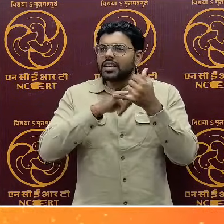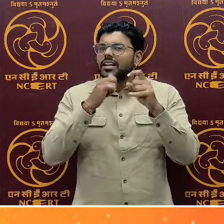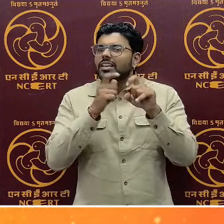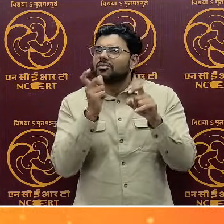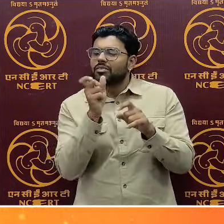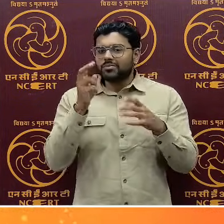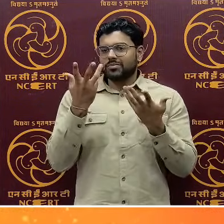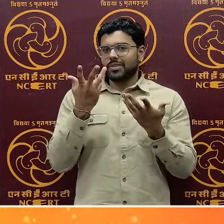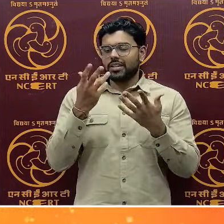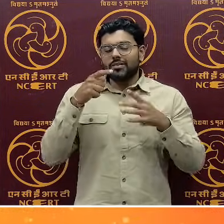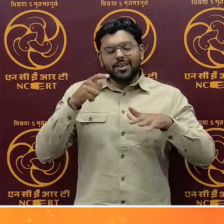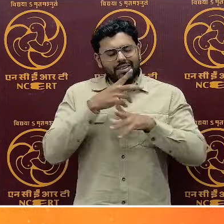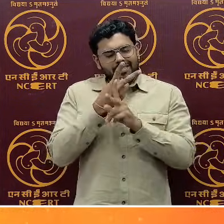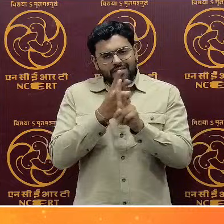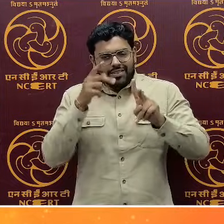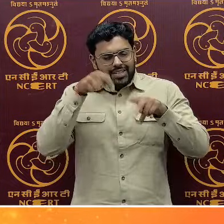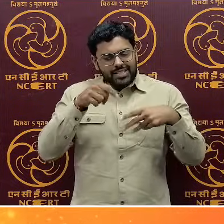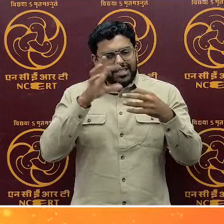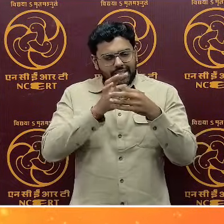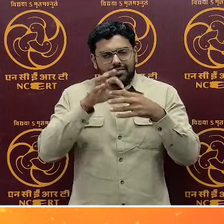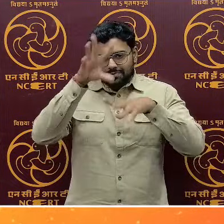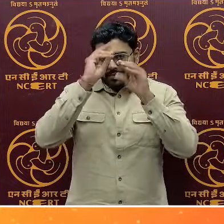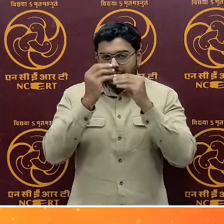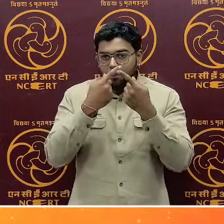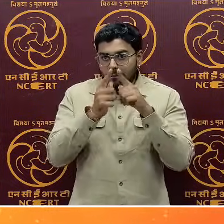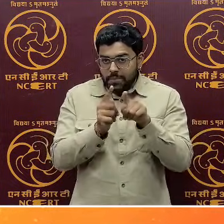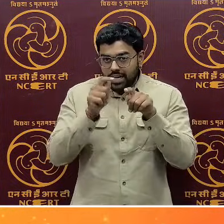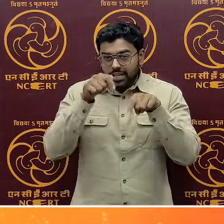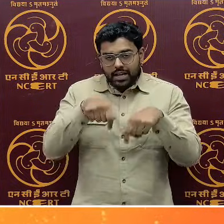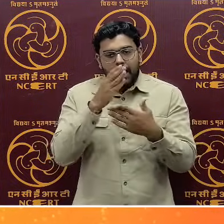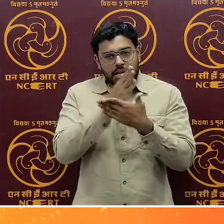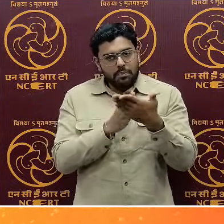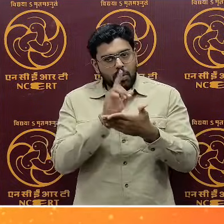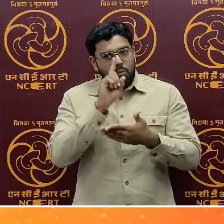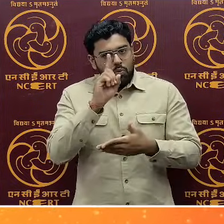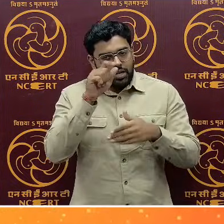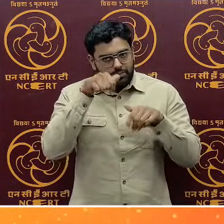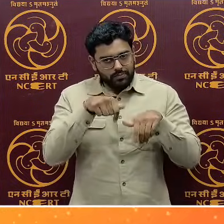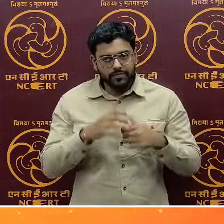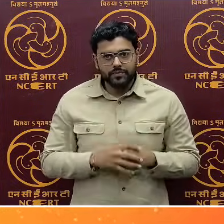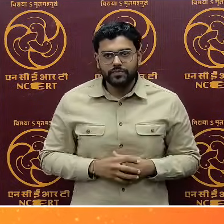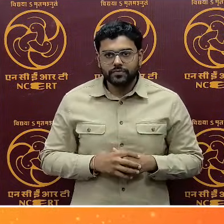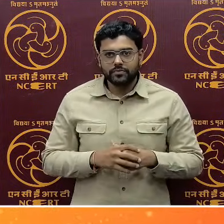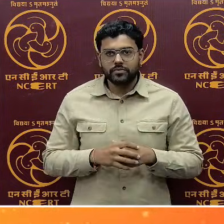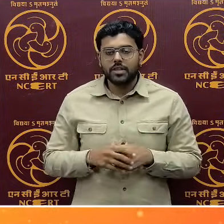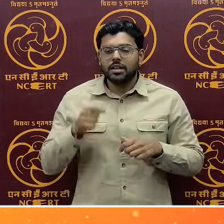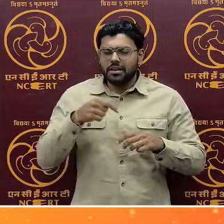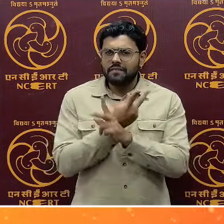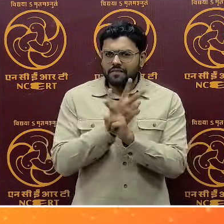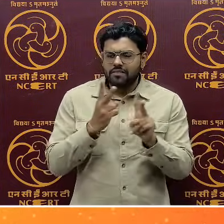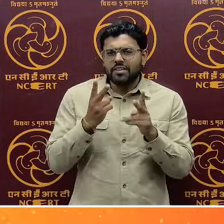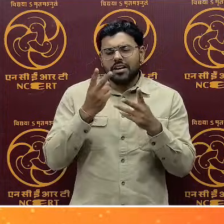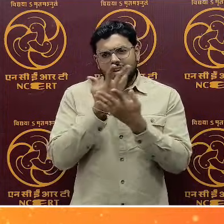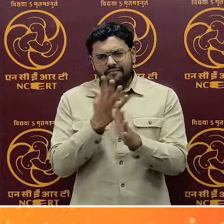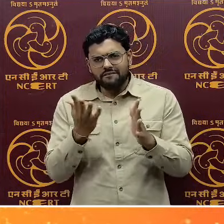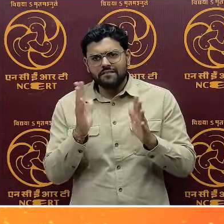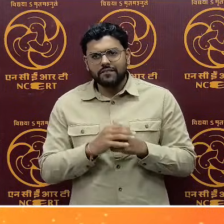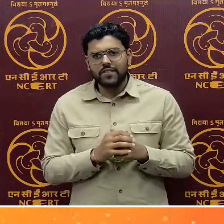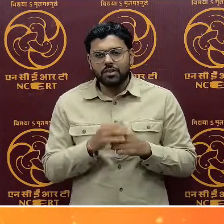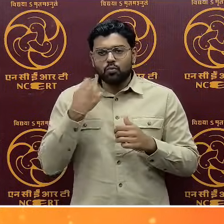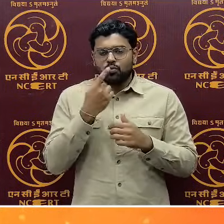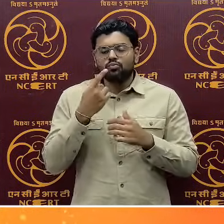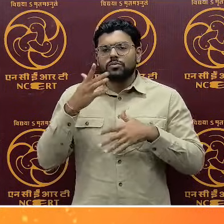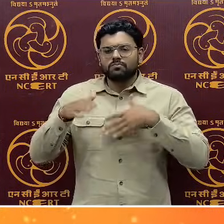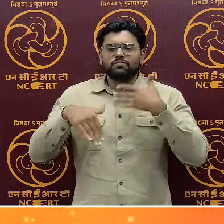will be learning everything about it, but it's the part 1 today, and there's a lot more content here which of